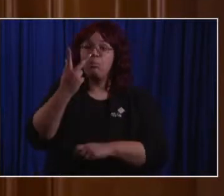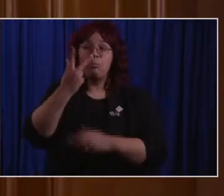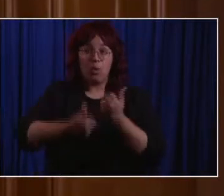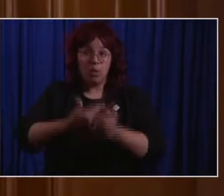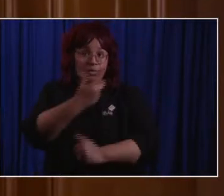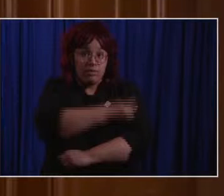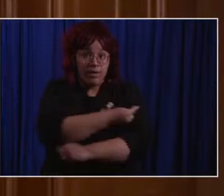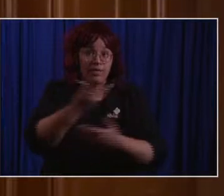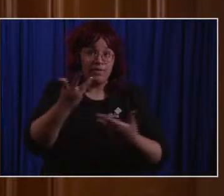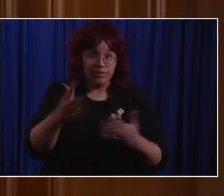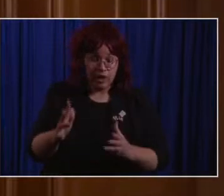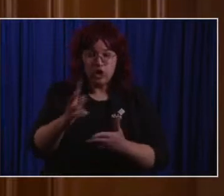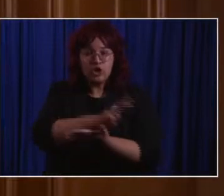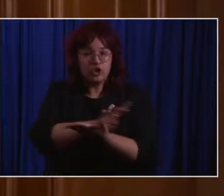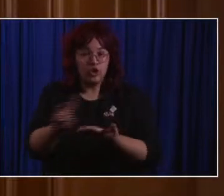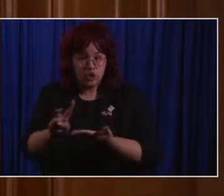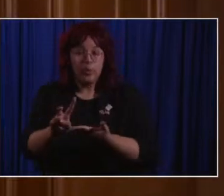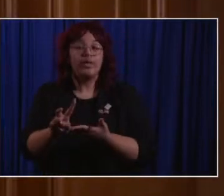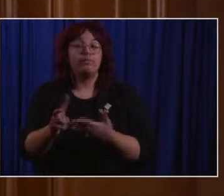with COVID-19.